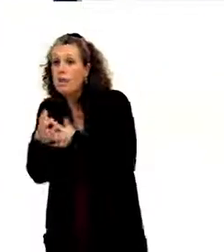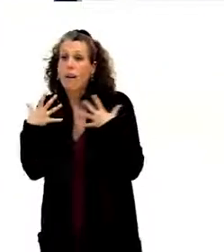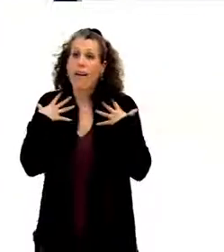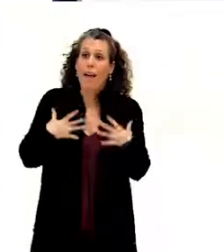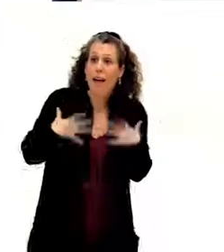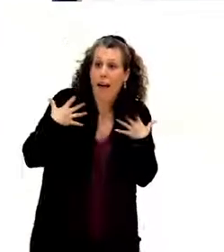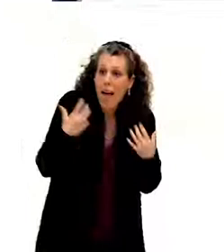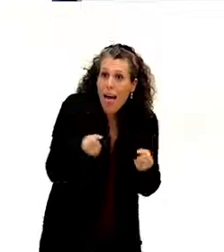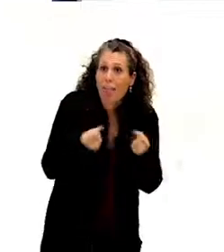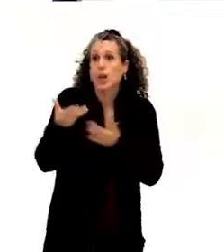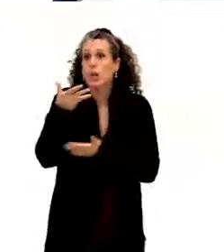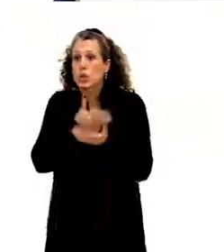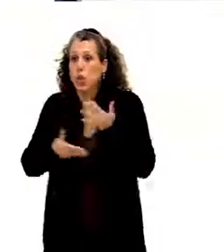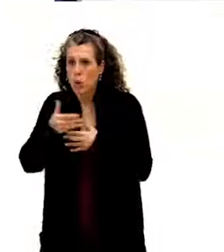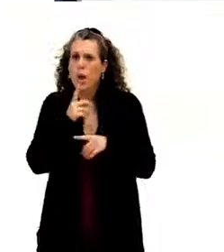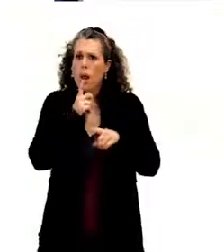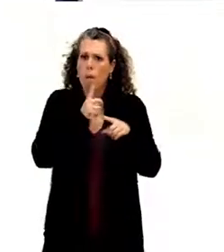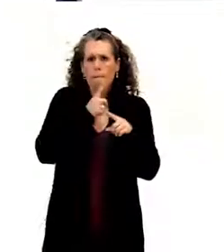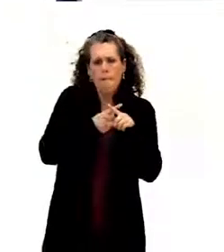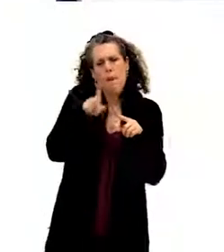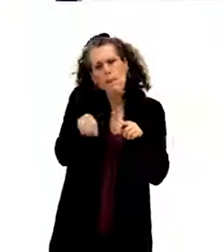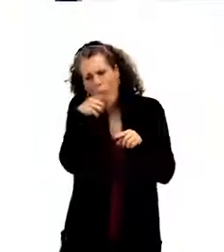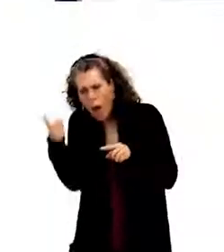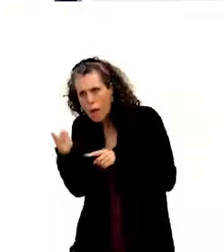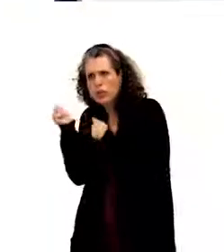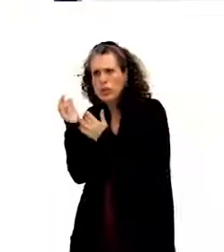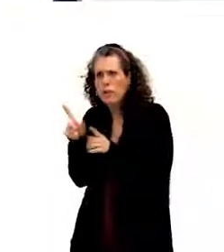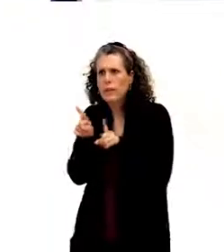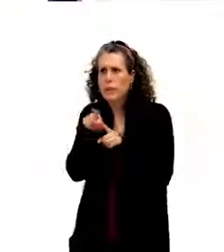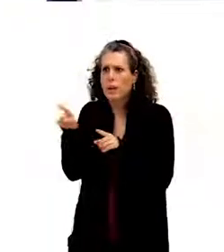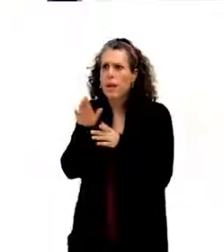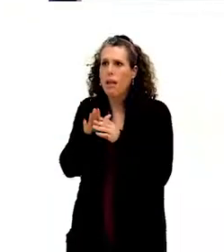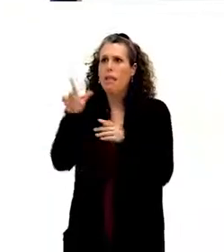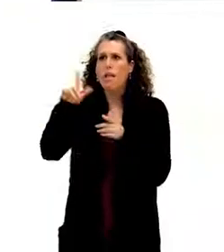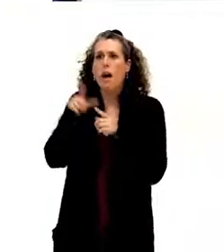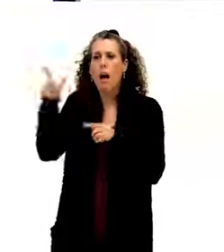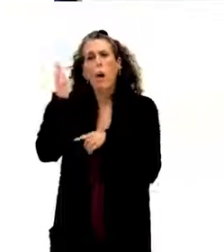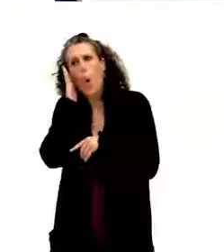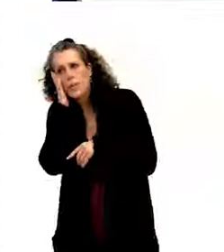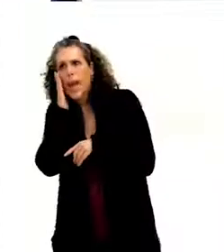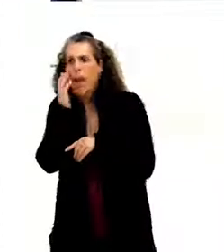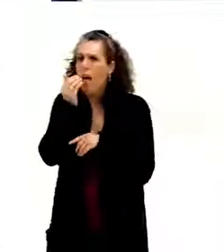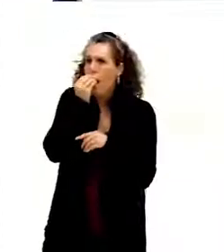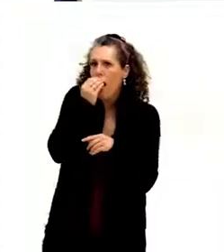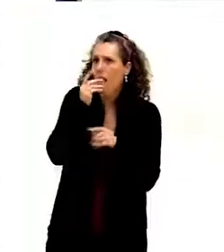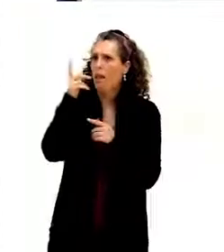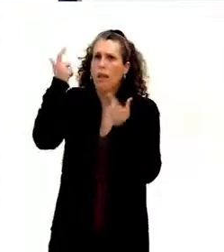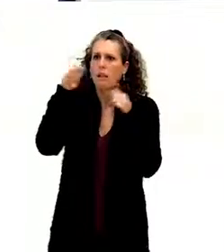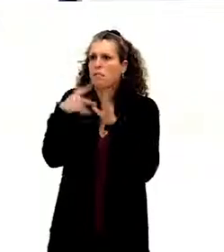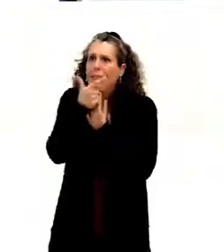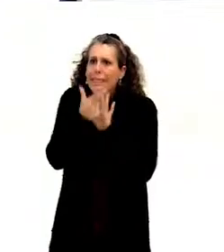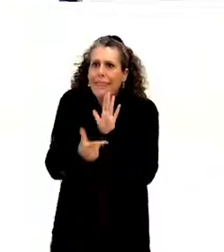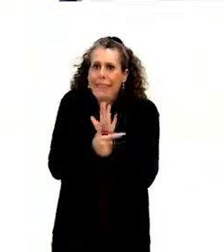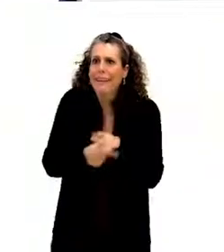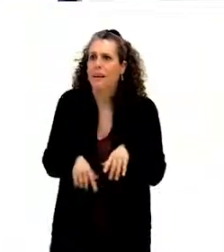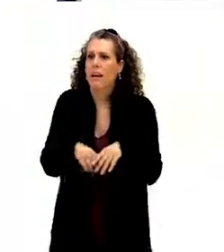takes into account other priority services in the member states, such as hotel and restaurant services, legal services,